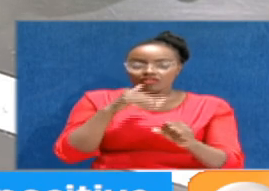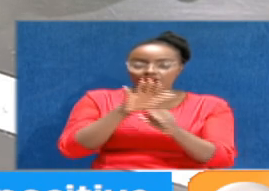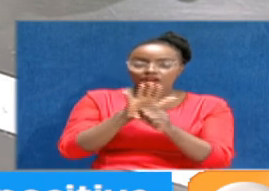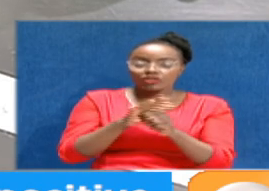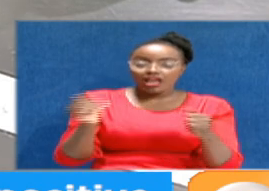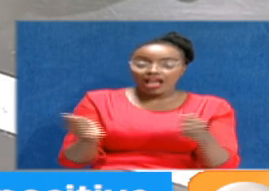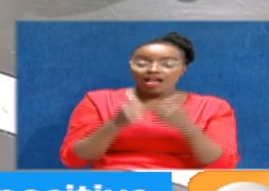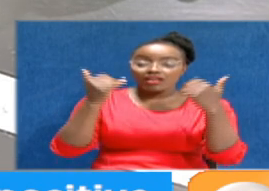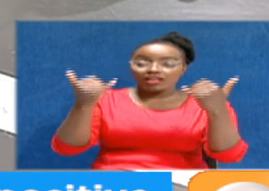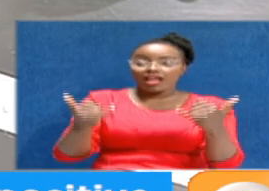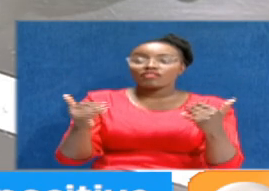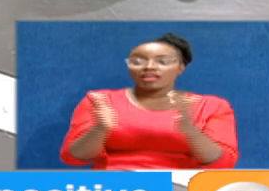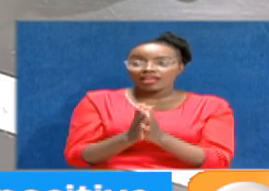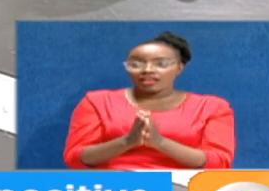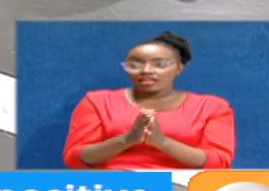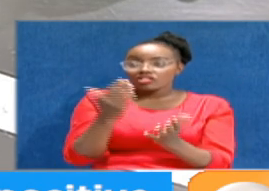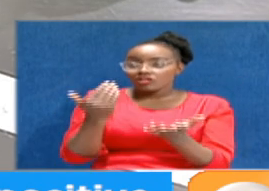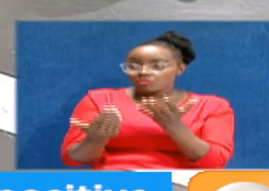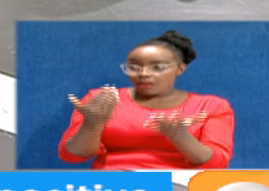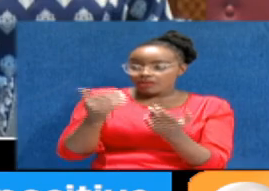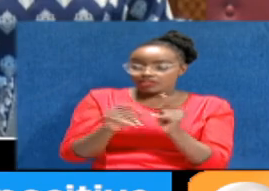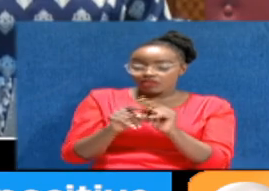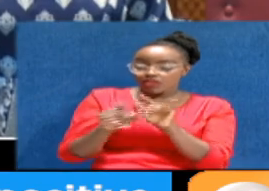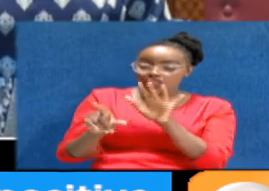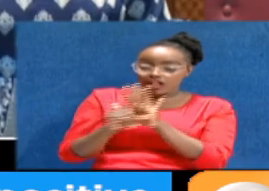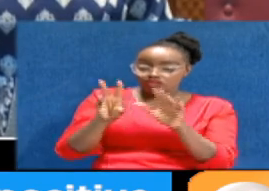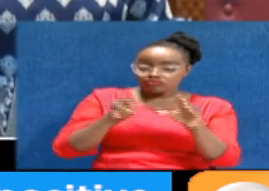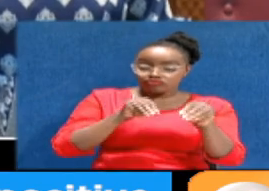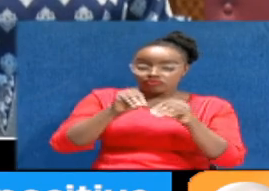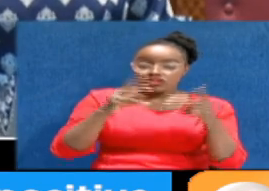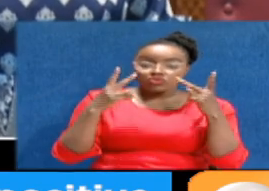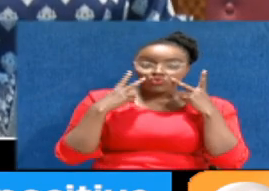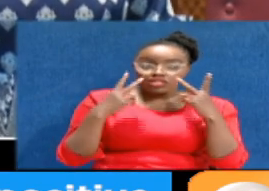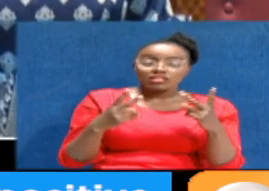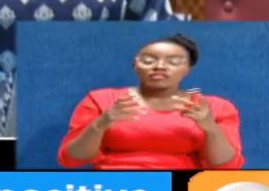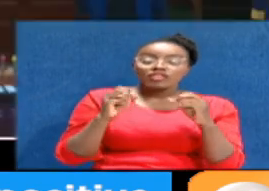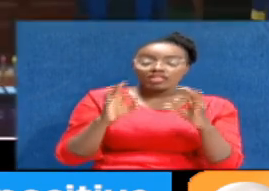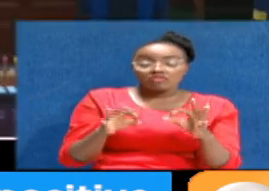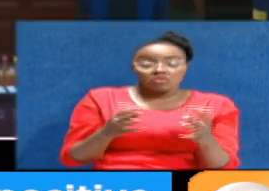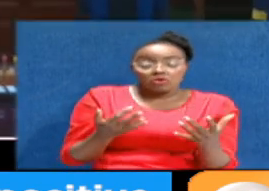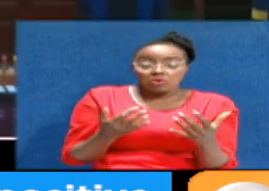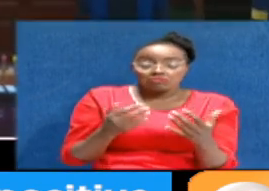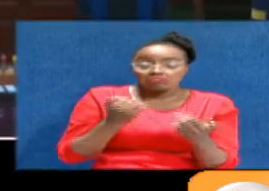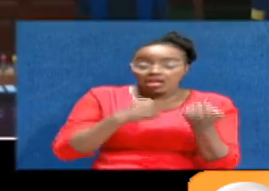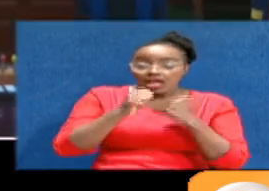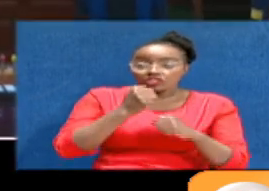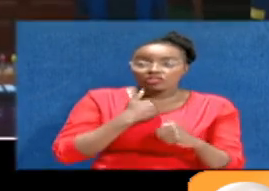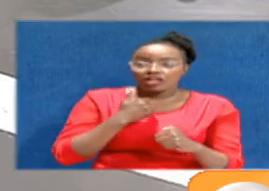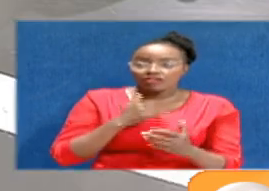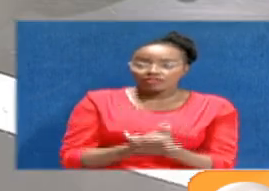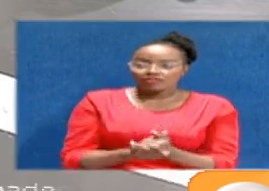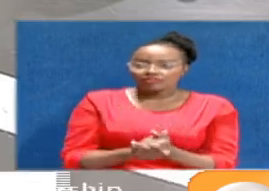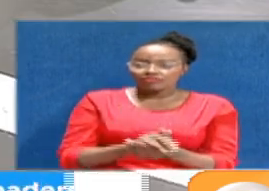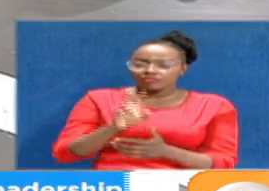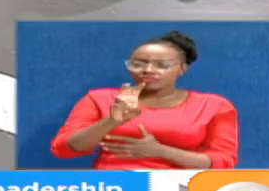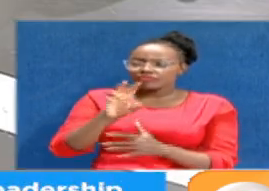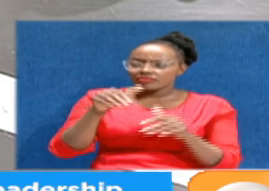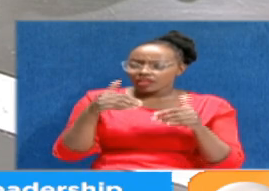bit that happens now. It's now just putting the legislation in place and to see whether we take this forward. Yeah, Joy, look at it this